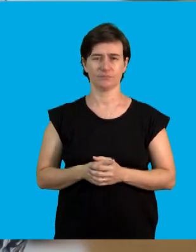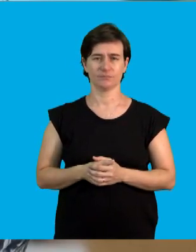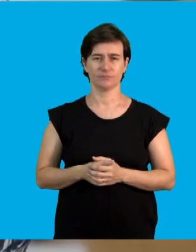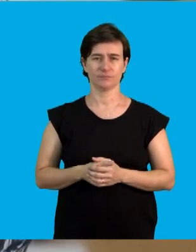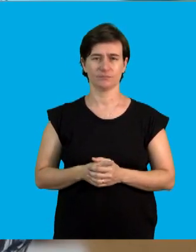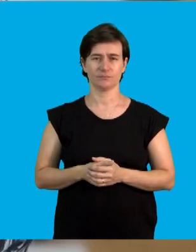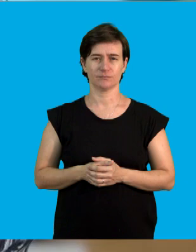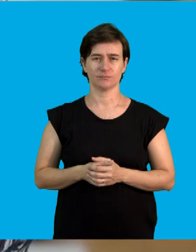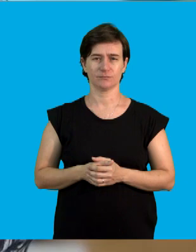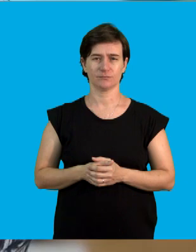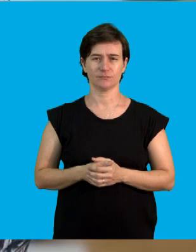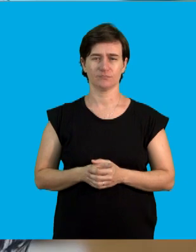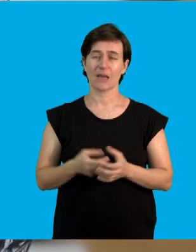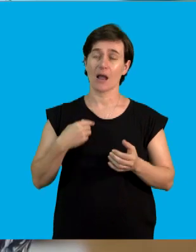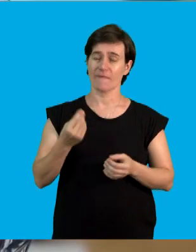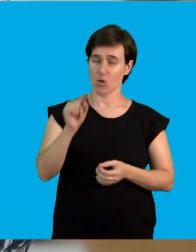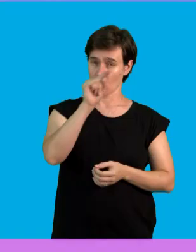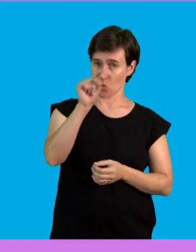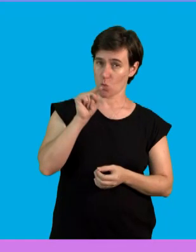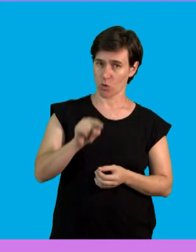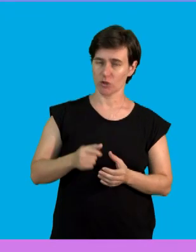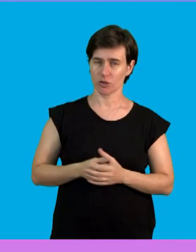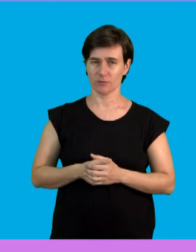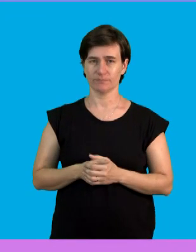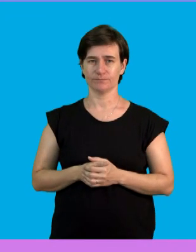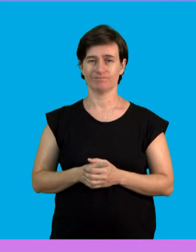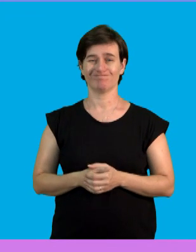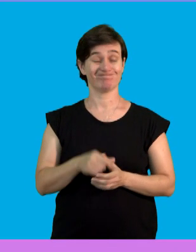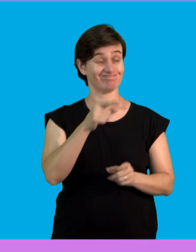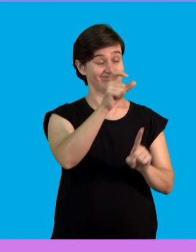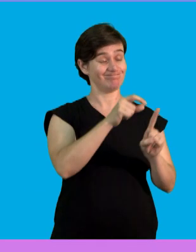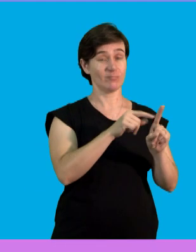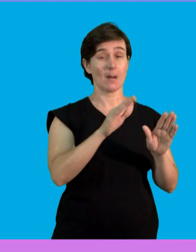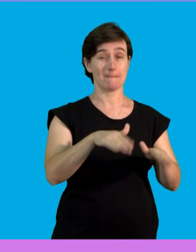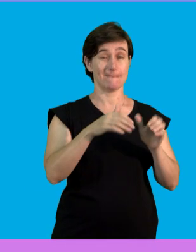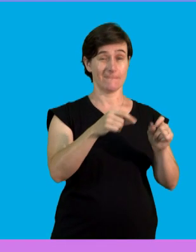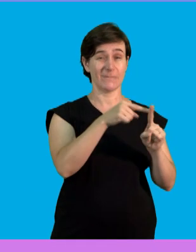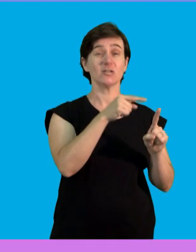look at a question. Blessing subscribes to self-service banking